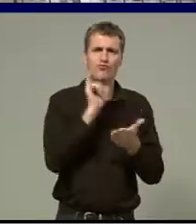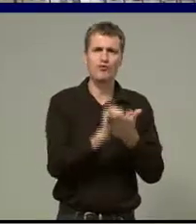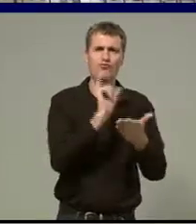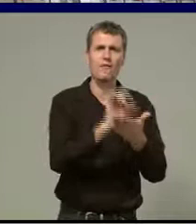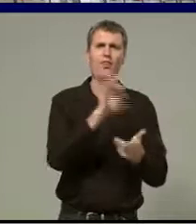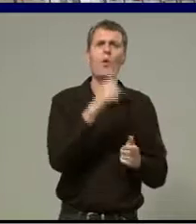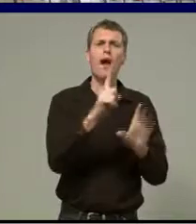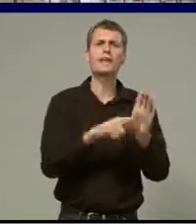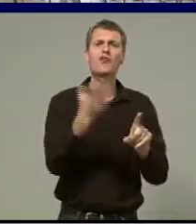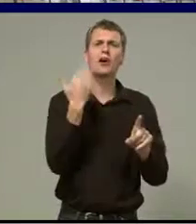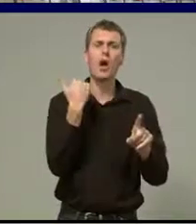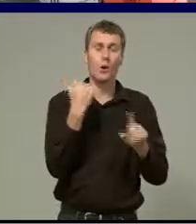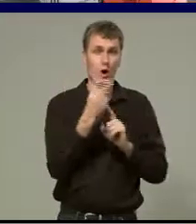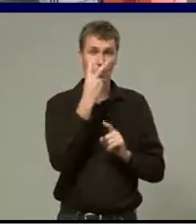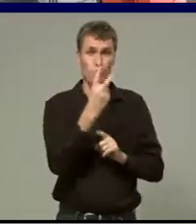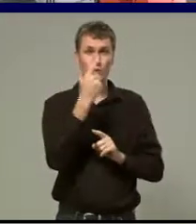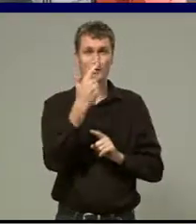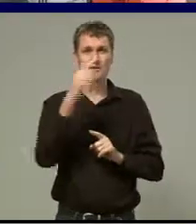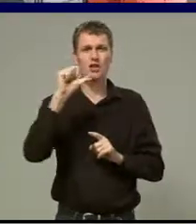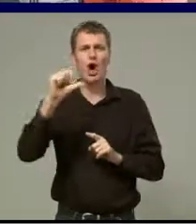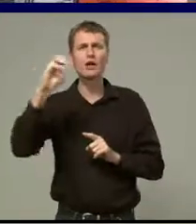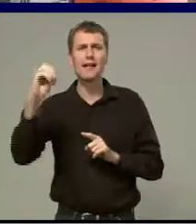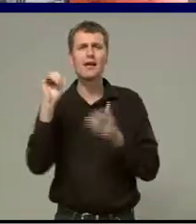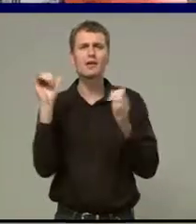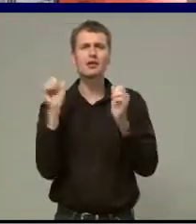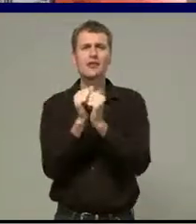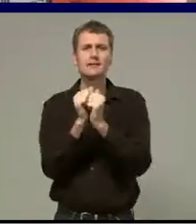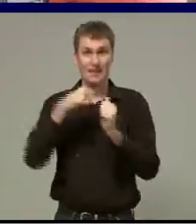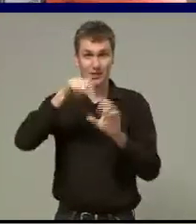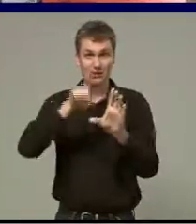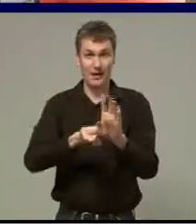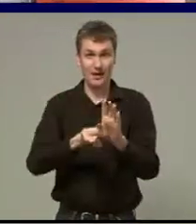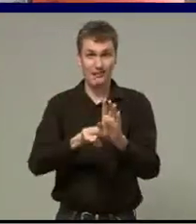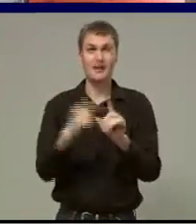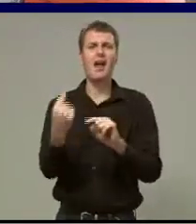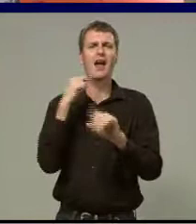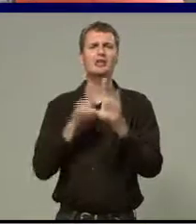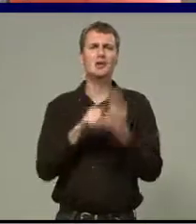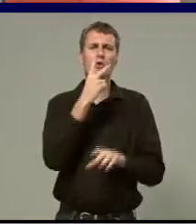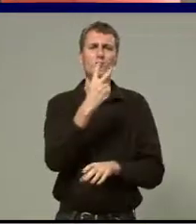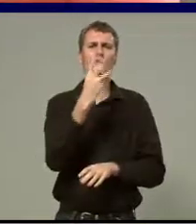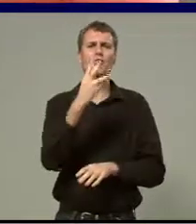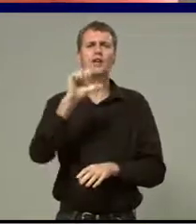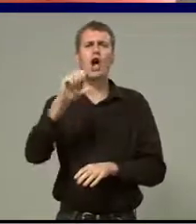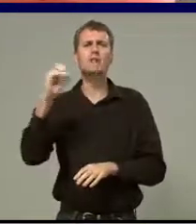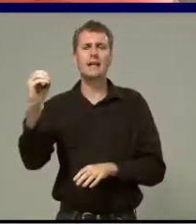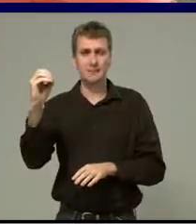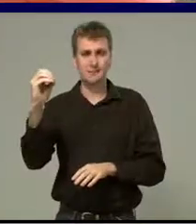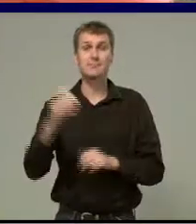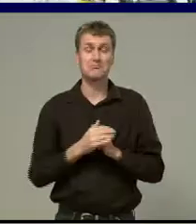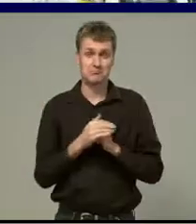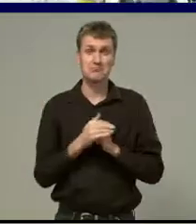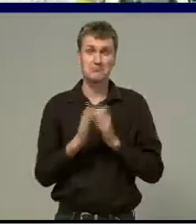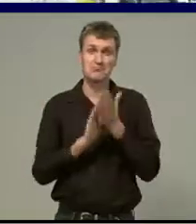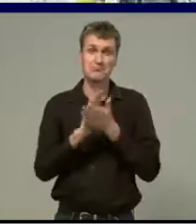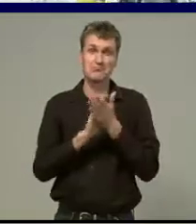granting 2,790 consents this year, up from just 2,390 in 2013. And